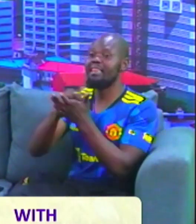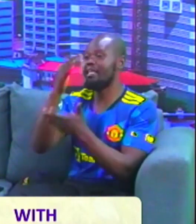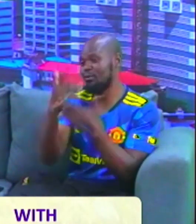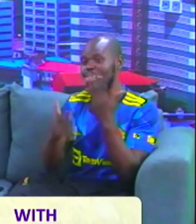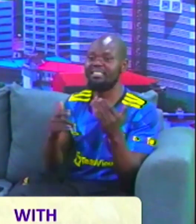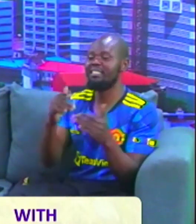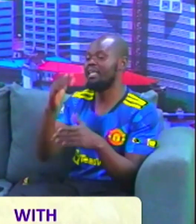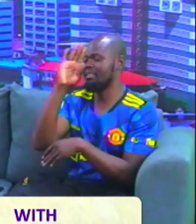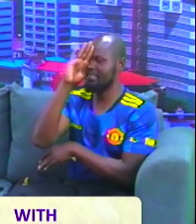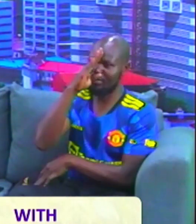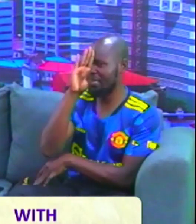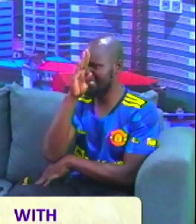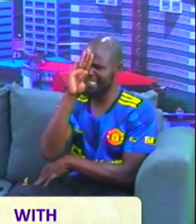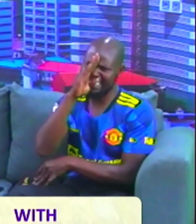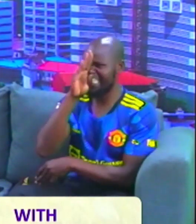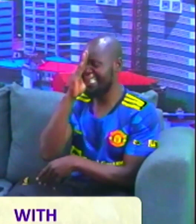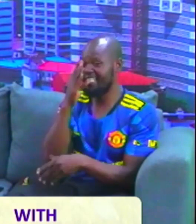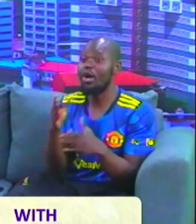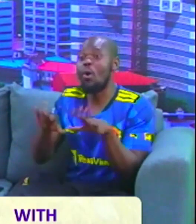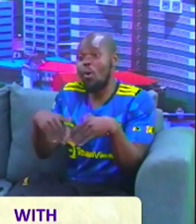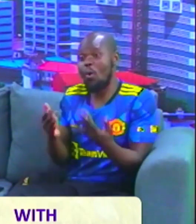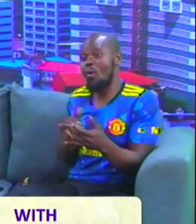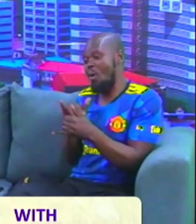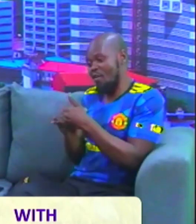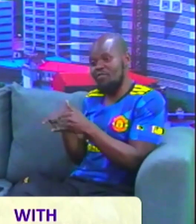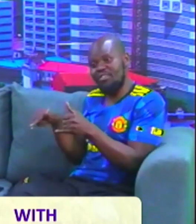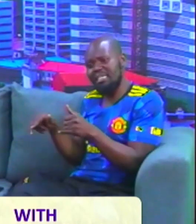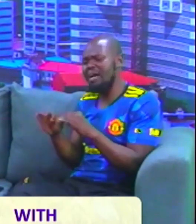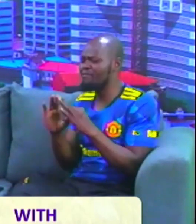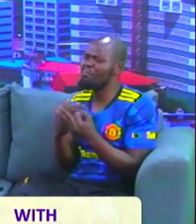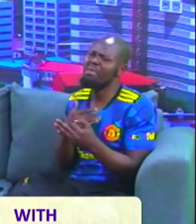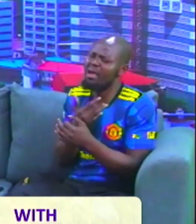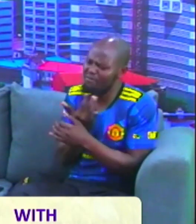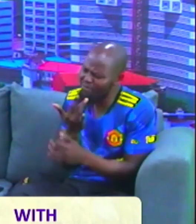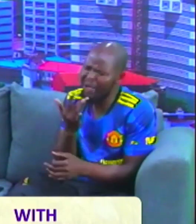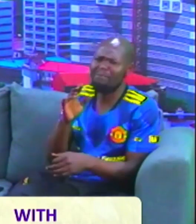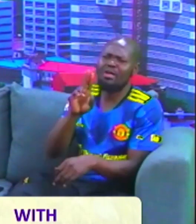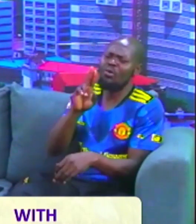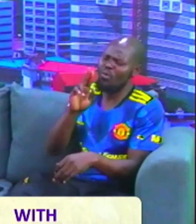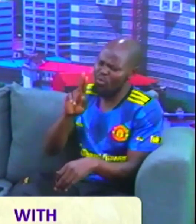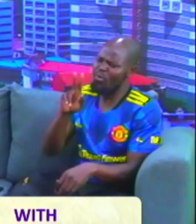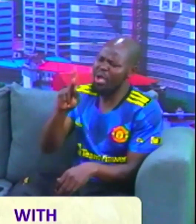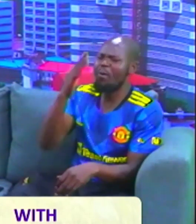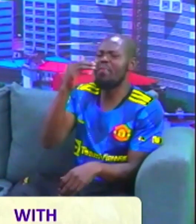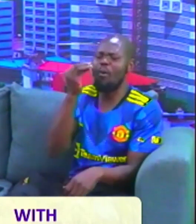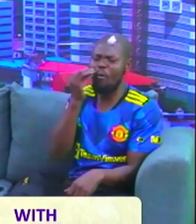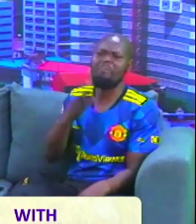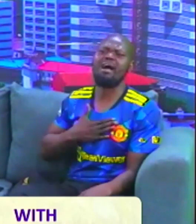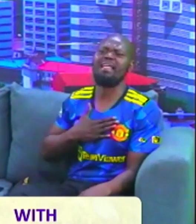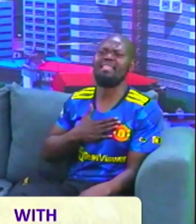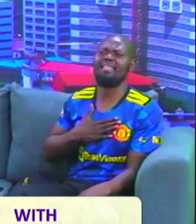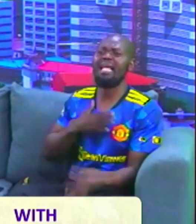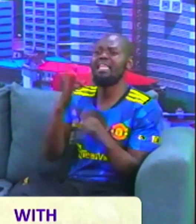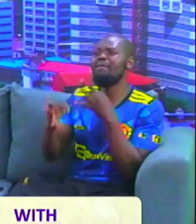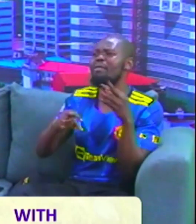expensive right now because I think the board is really favoring him. That's why they put the price so high ili mtu